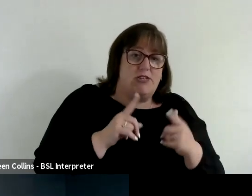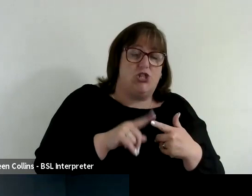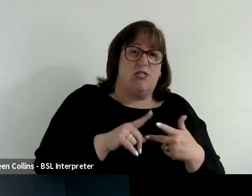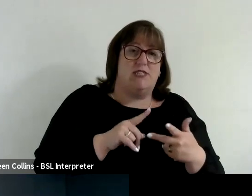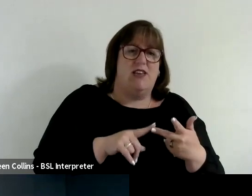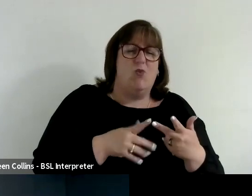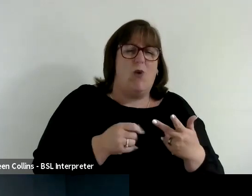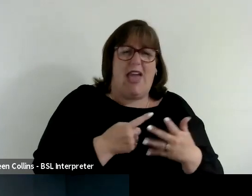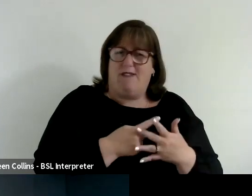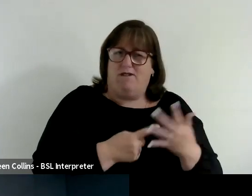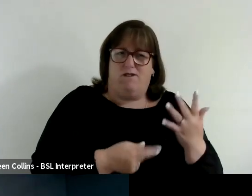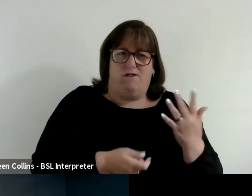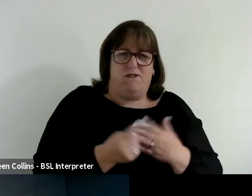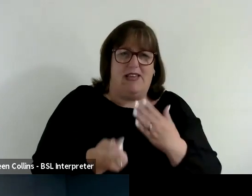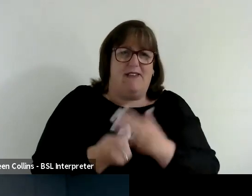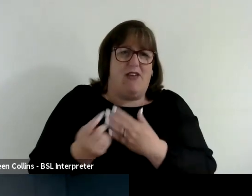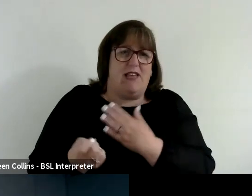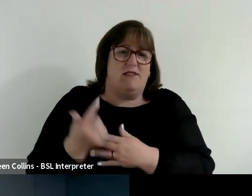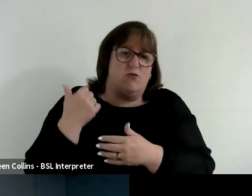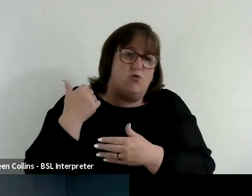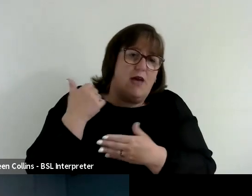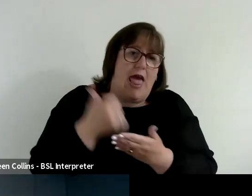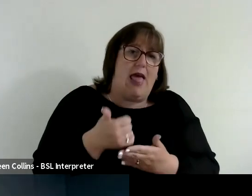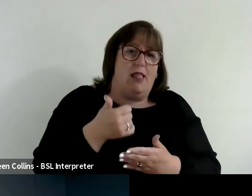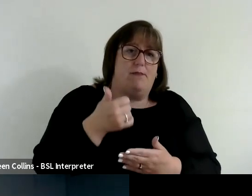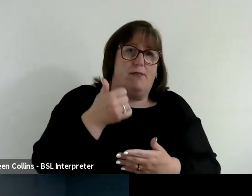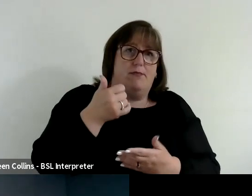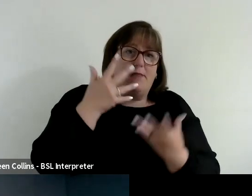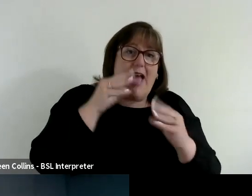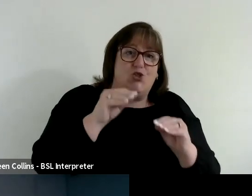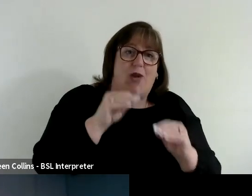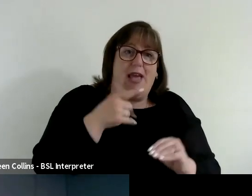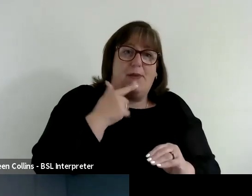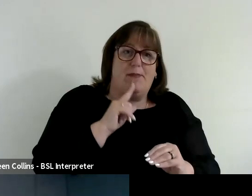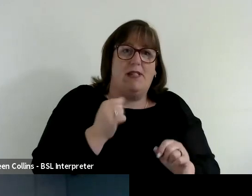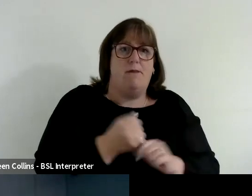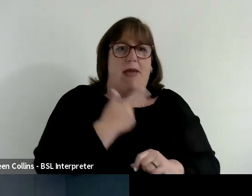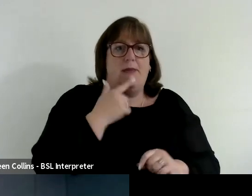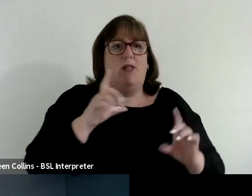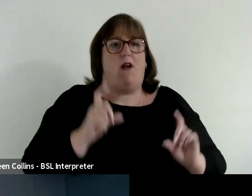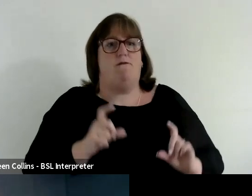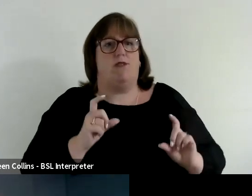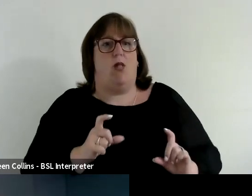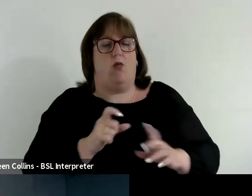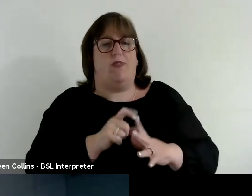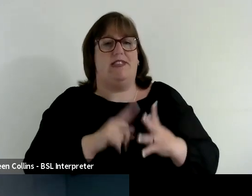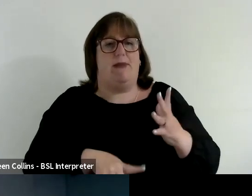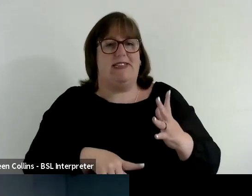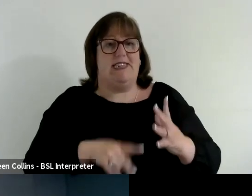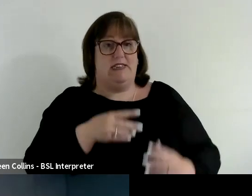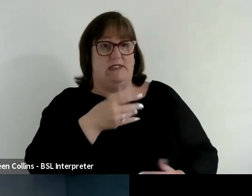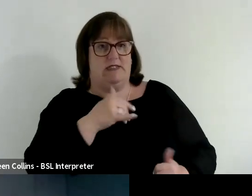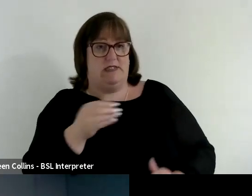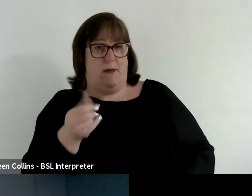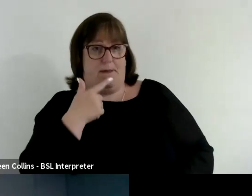of events to help educate people and get people comfortable with disability, actually, because again, some people still find having a conversation quite